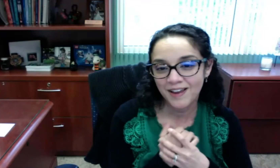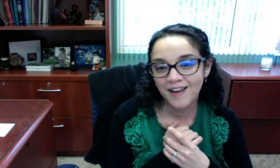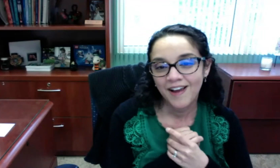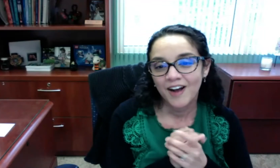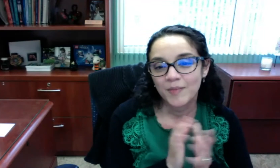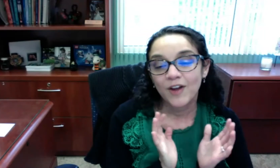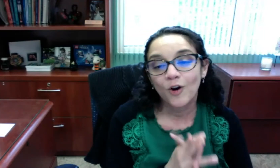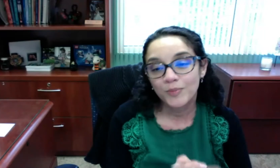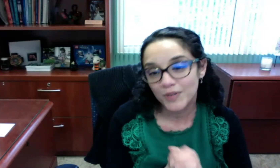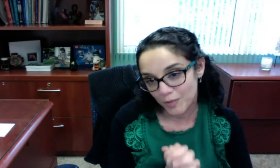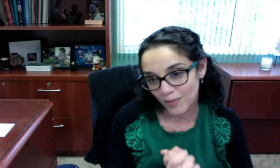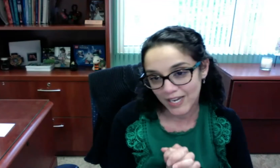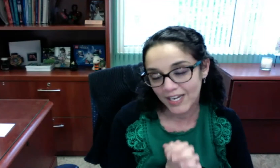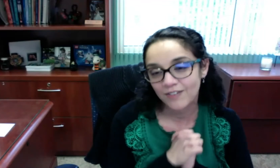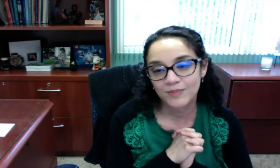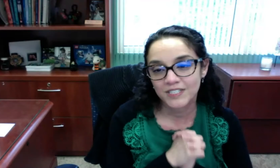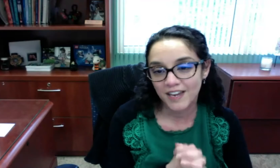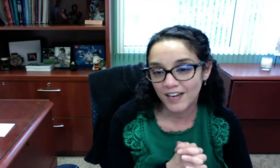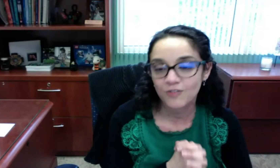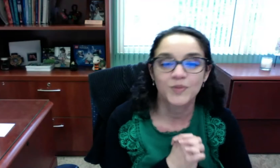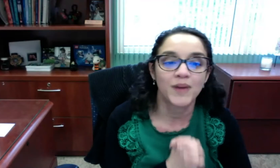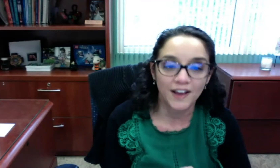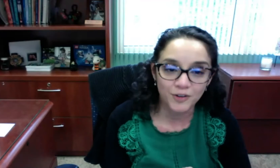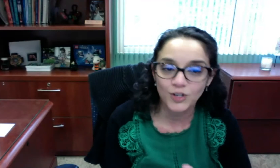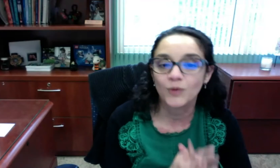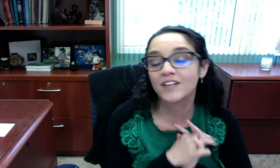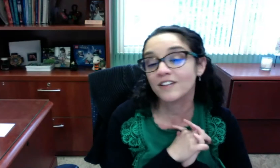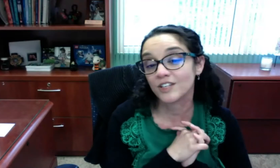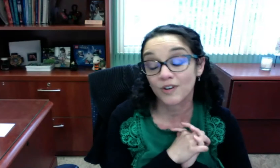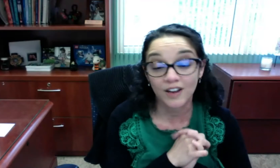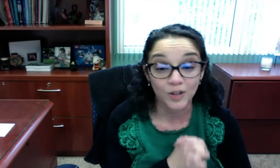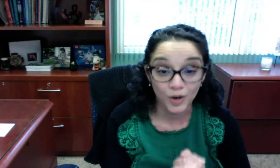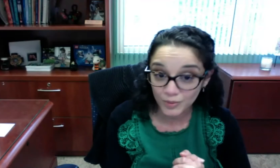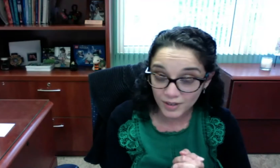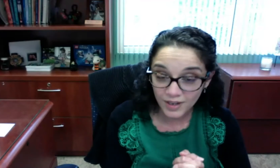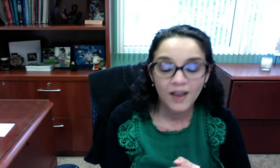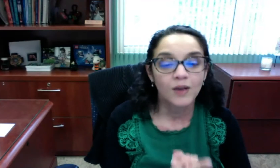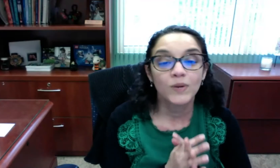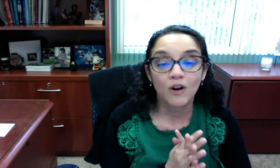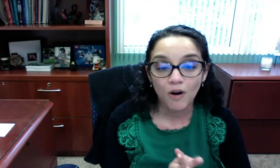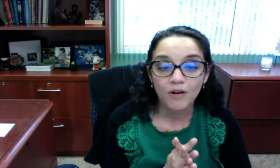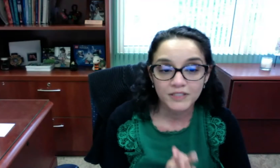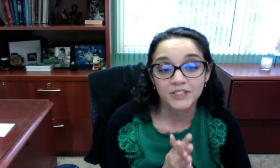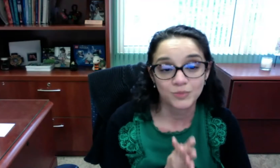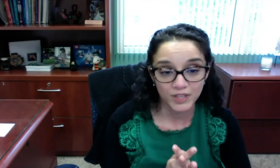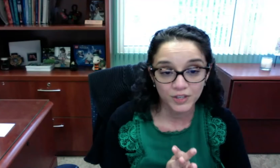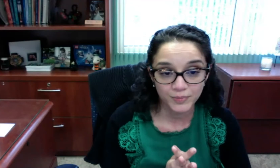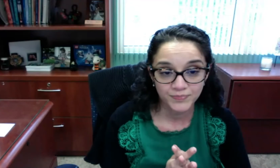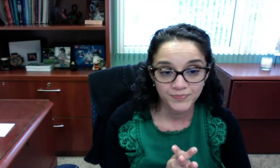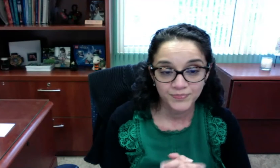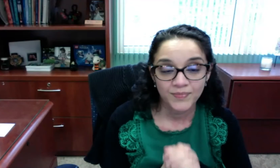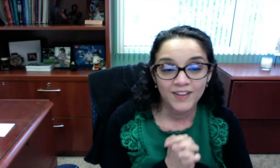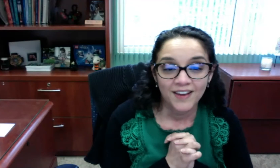times. I hope you come away today from the panel knowing that you are not alone, and we are all in this with